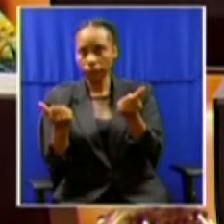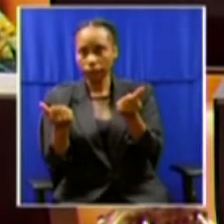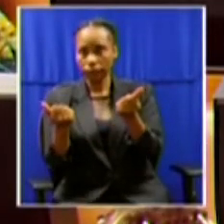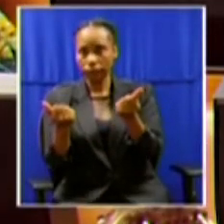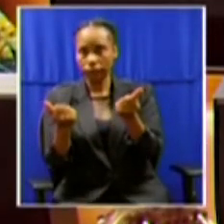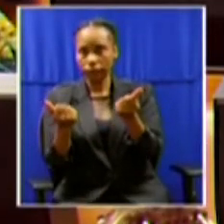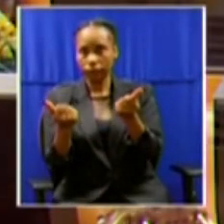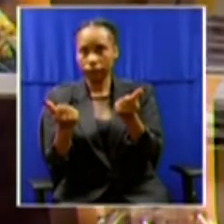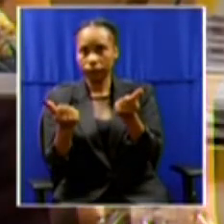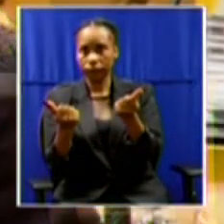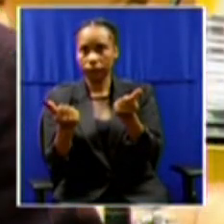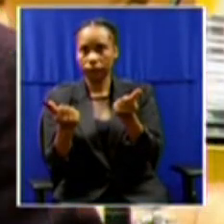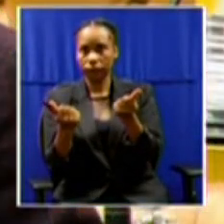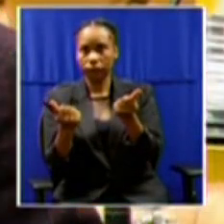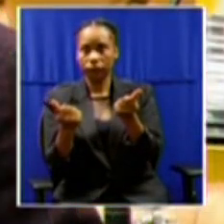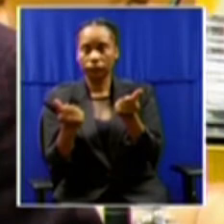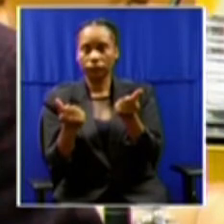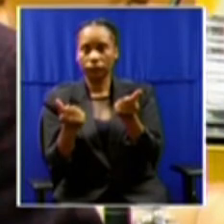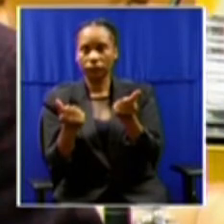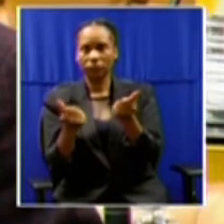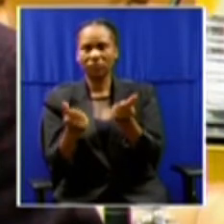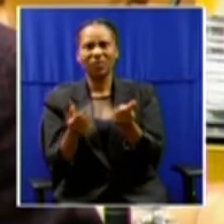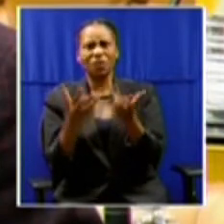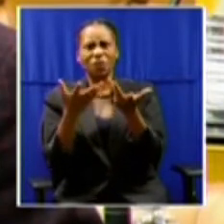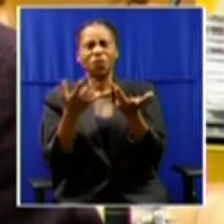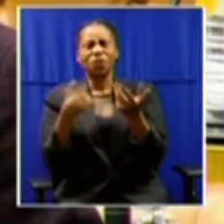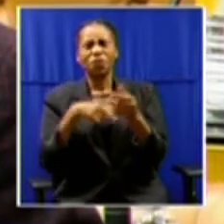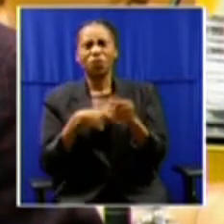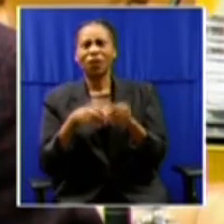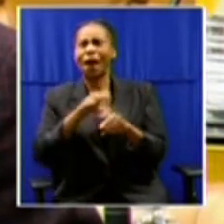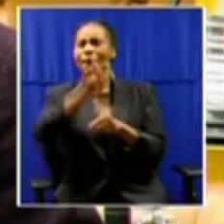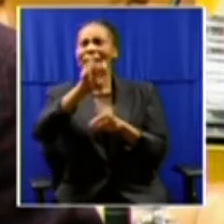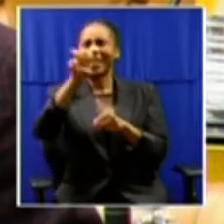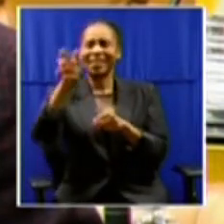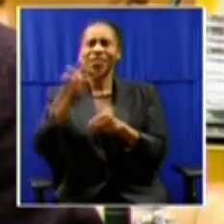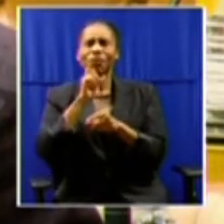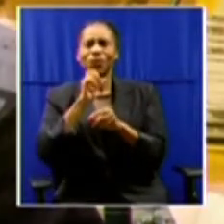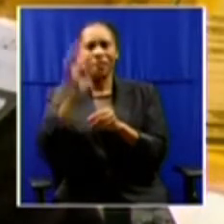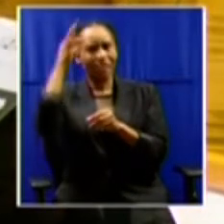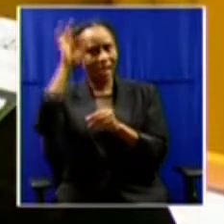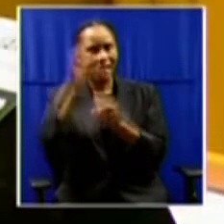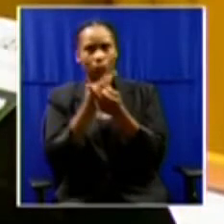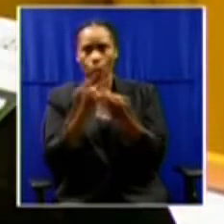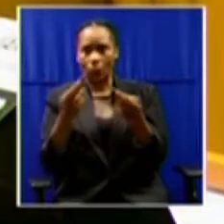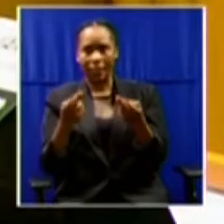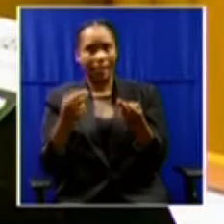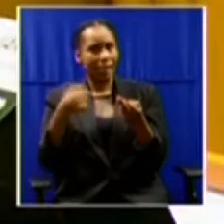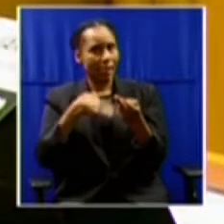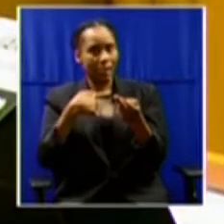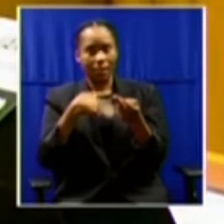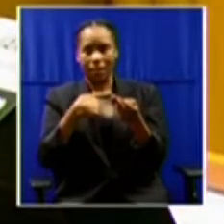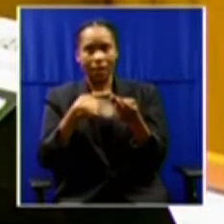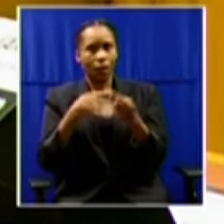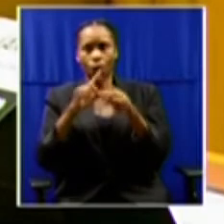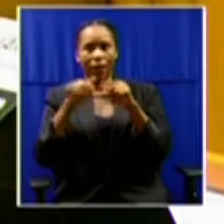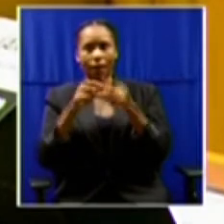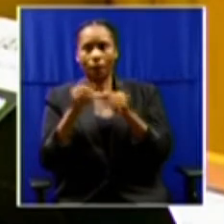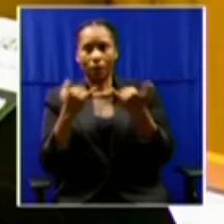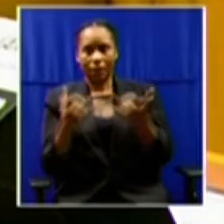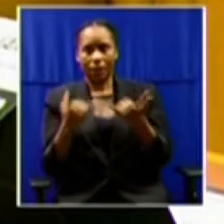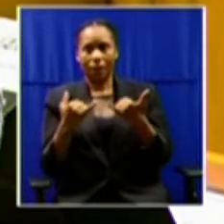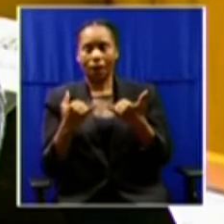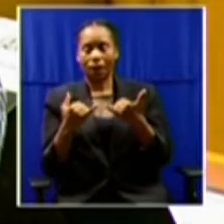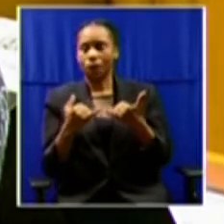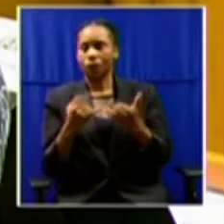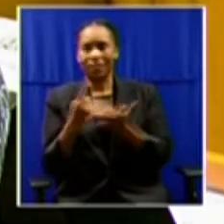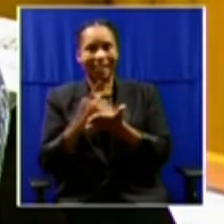are conducted using state resources, that for me is not what I am talking about and discussing